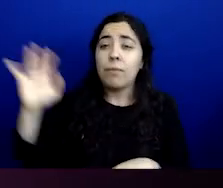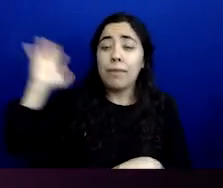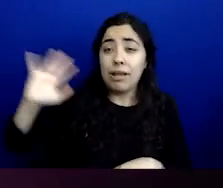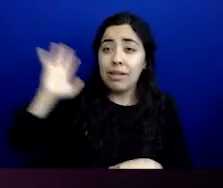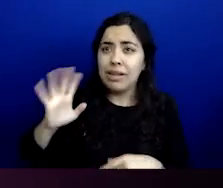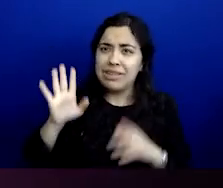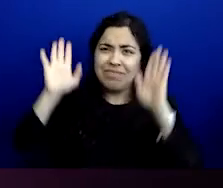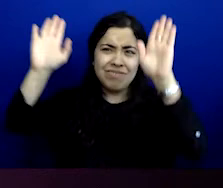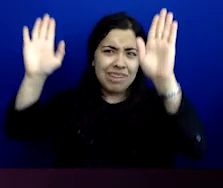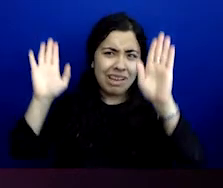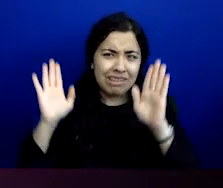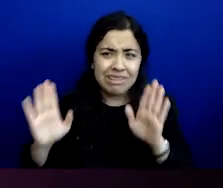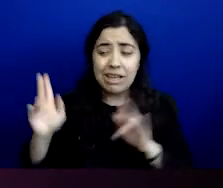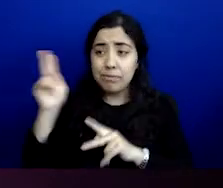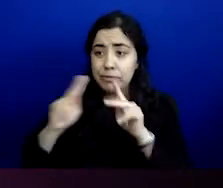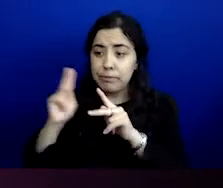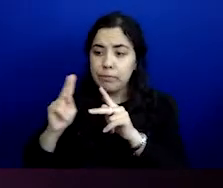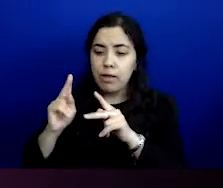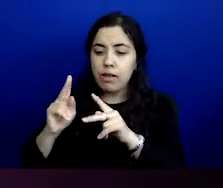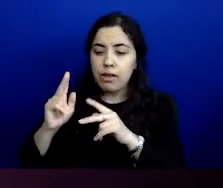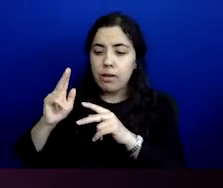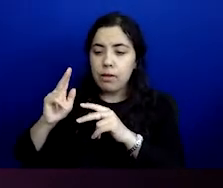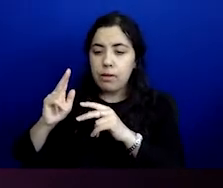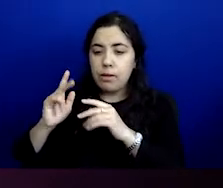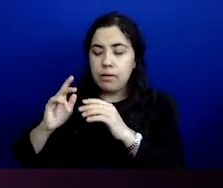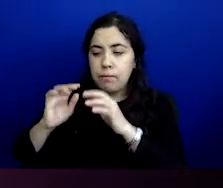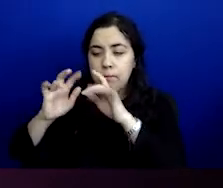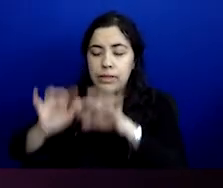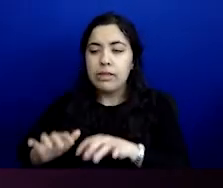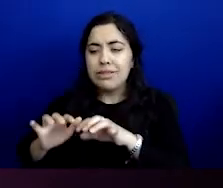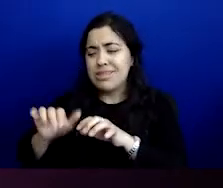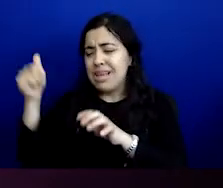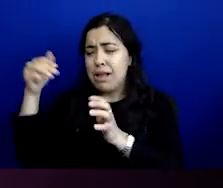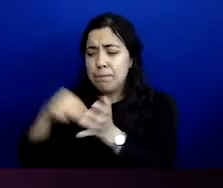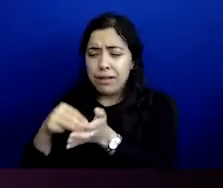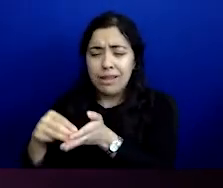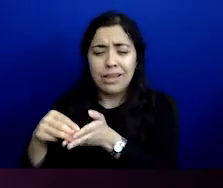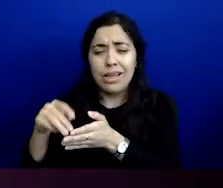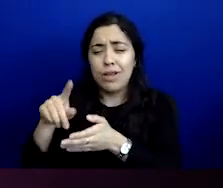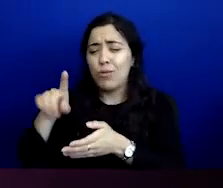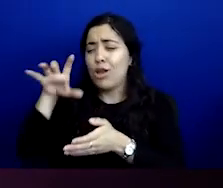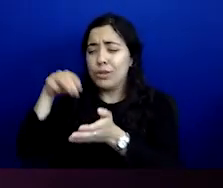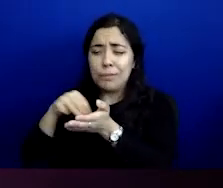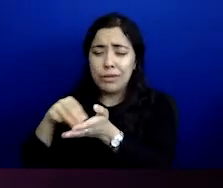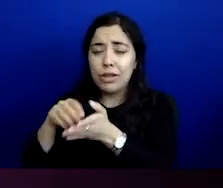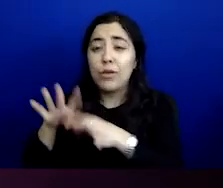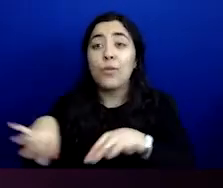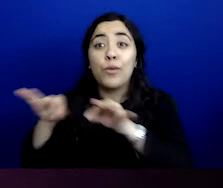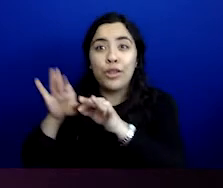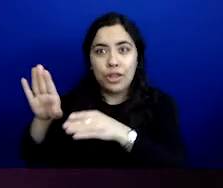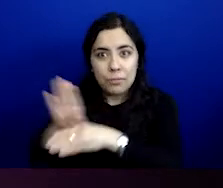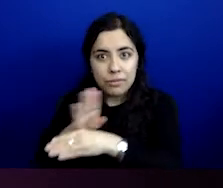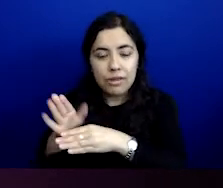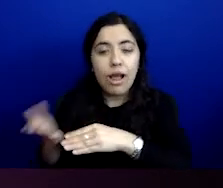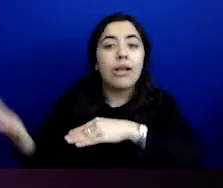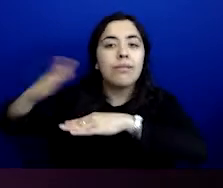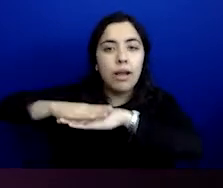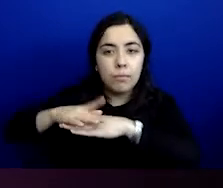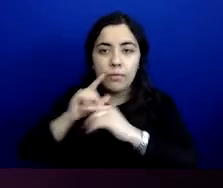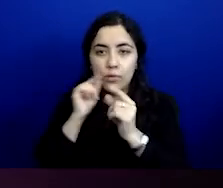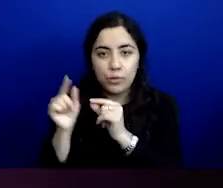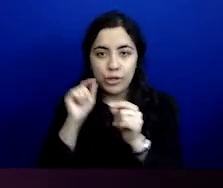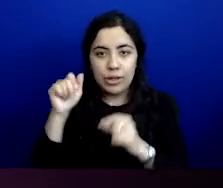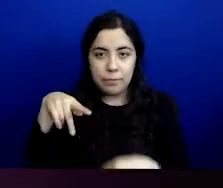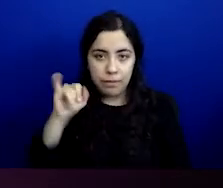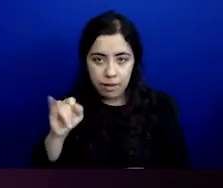fantastic. And we even saw people building $10, $100 million businesses on top of the Twitter API. But when a company has a